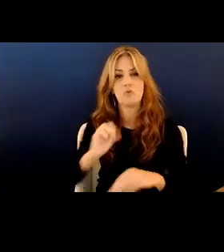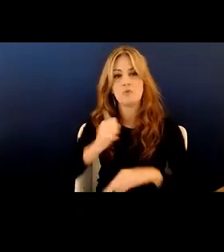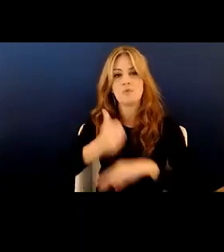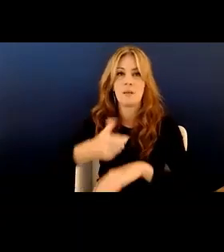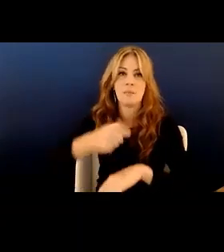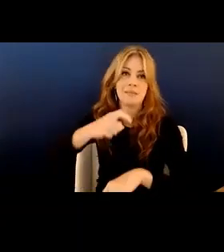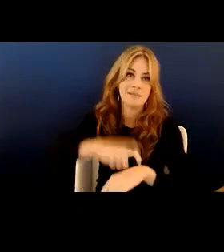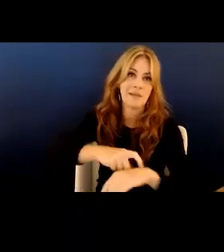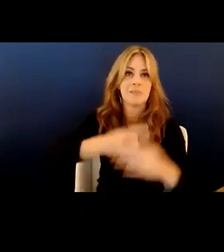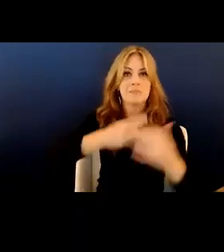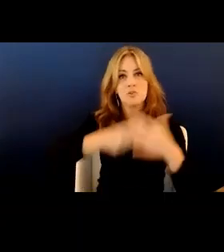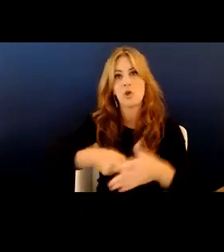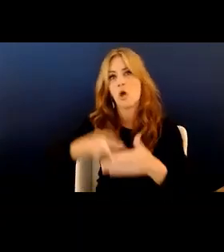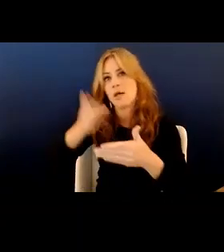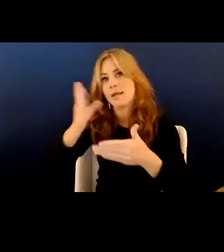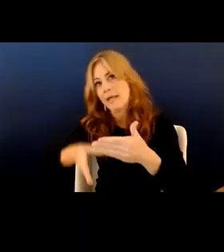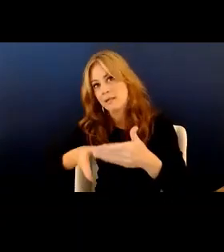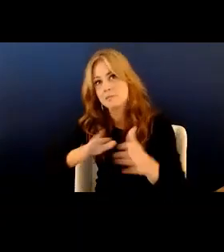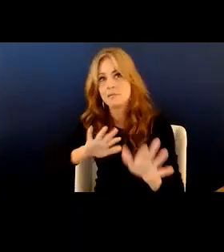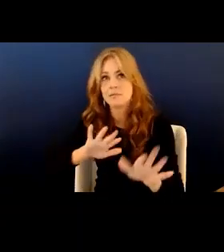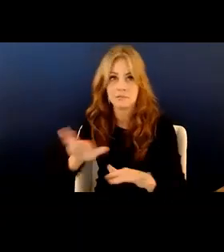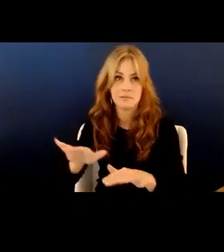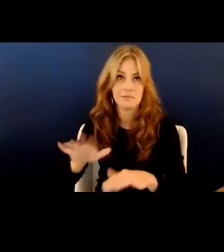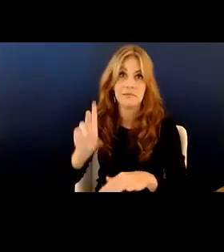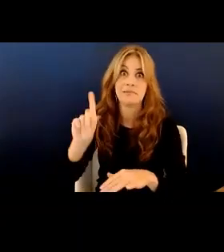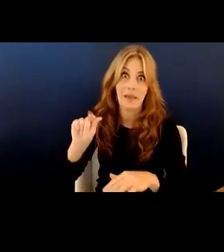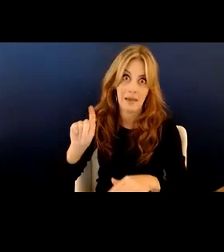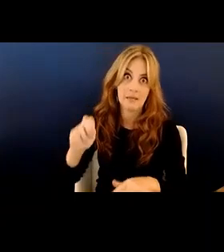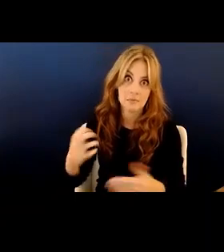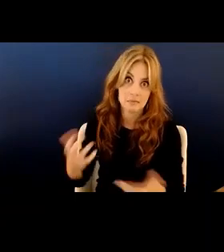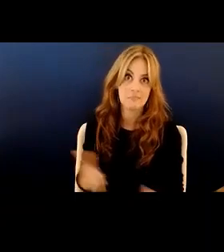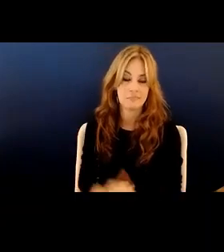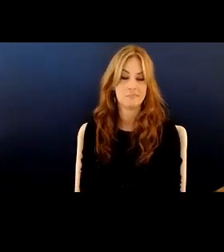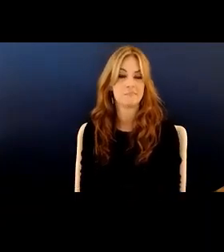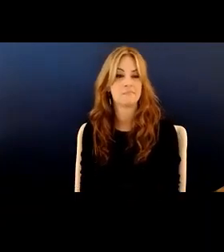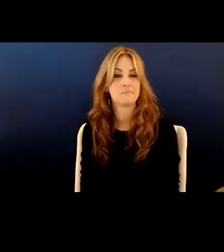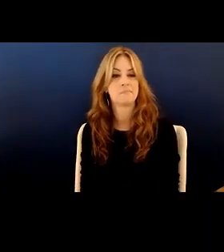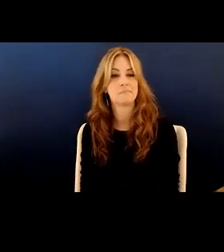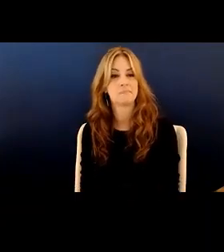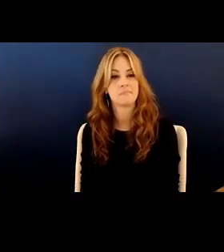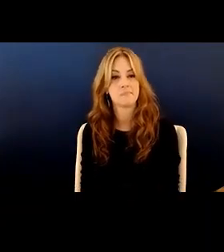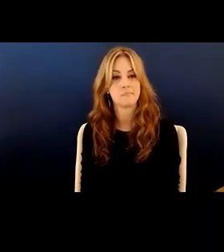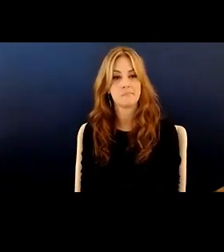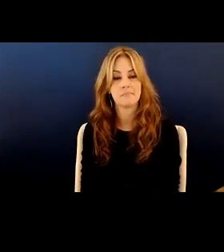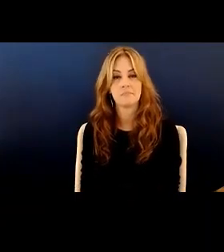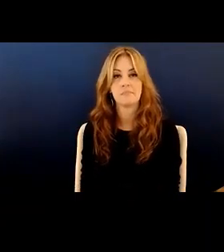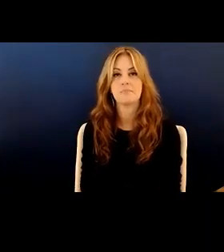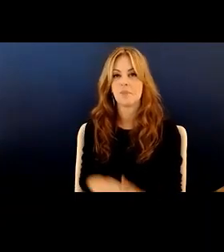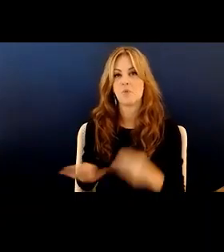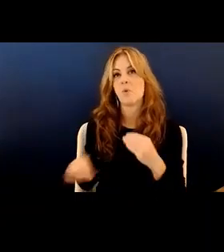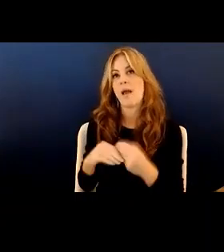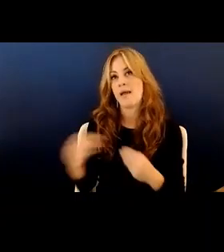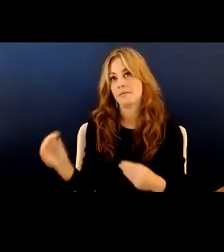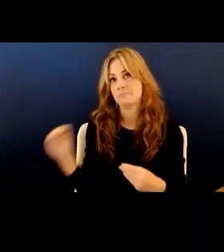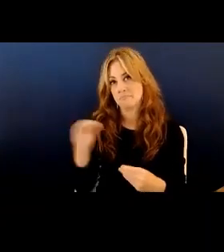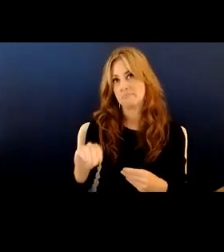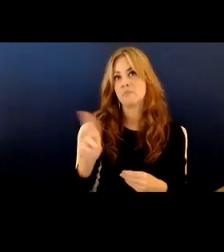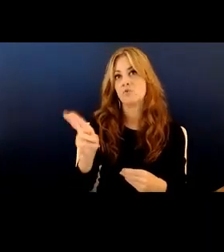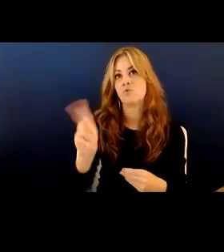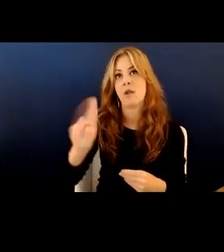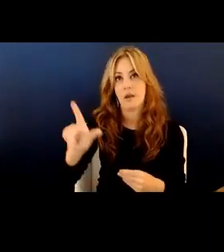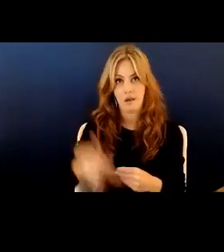times and the date, but then you just add the URL to the chat